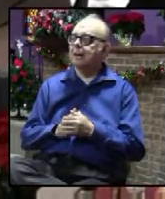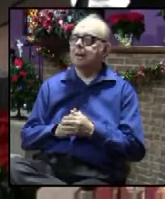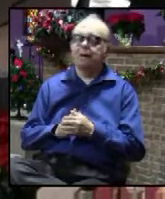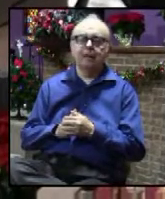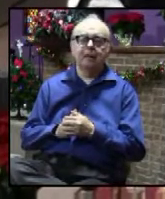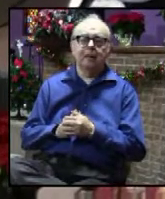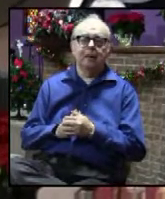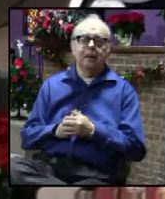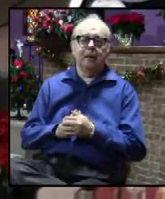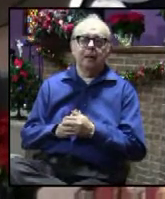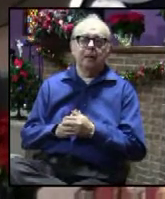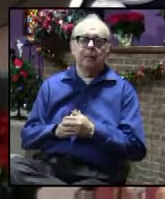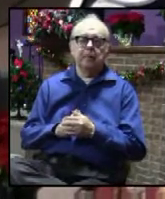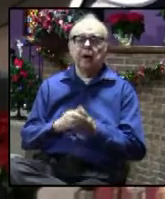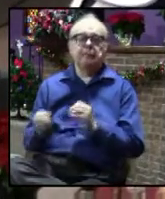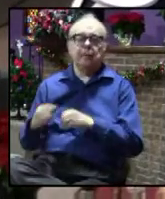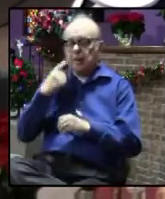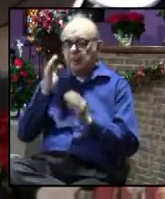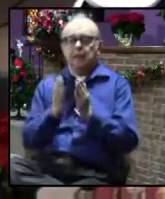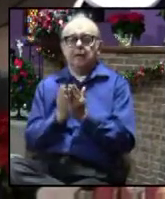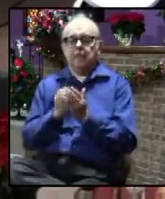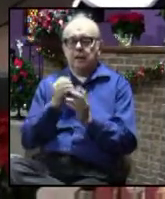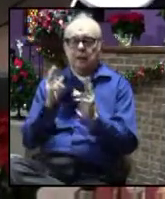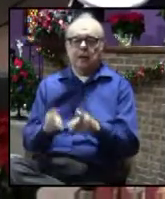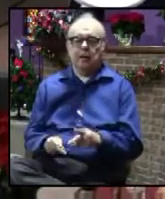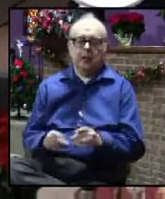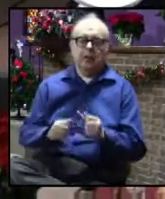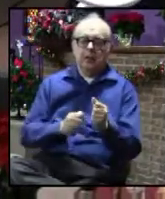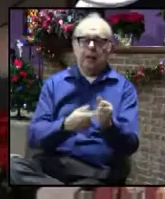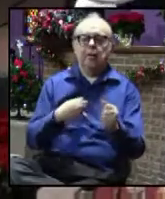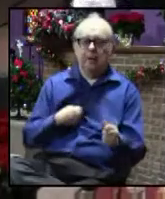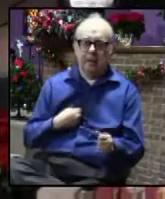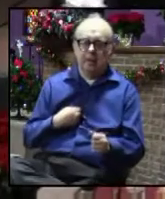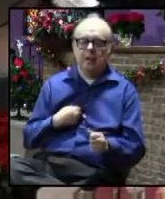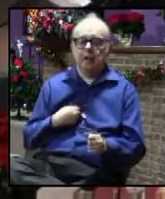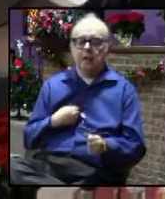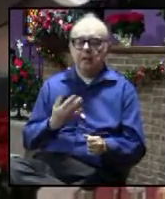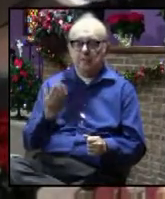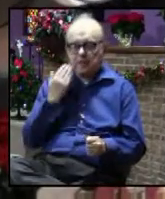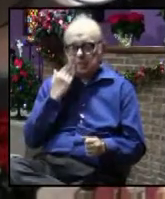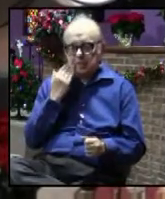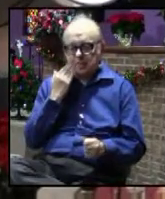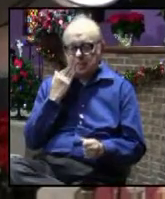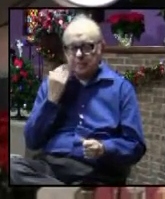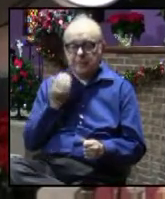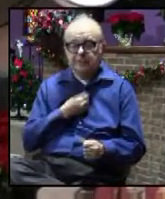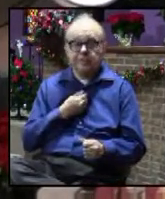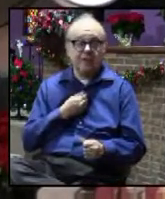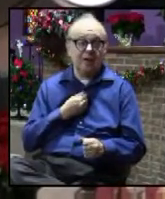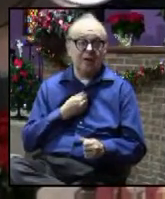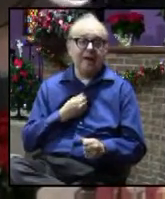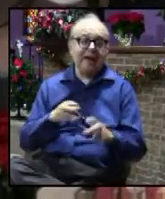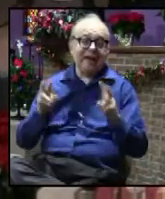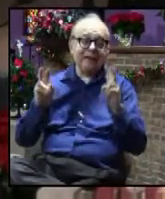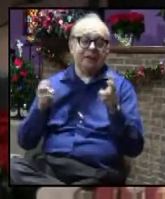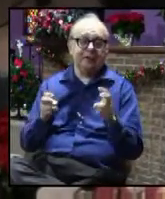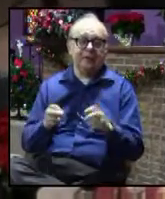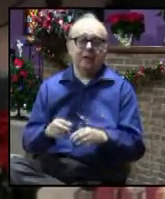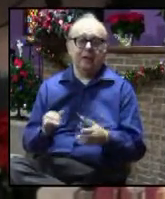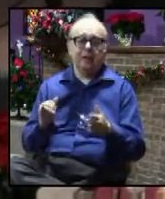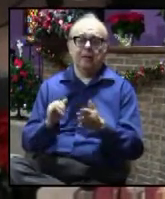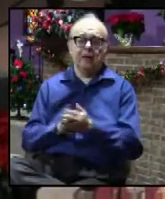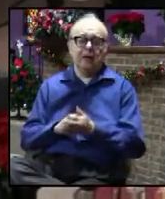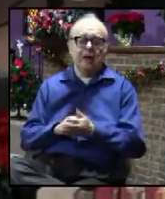And as I posted on Facebook, anybody that follows me, anybody that's been here, you know, this is our logo. Yes. This